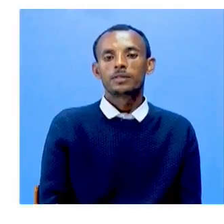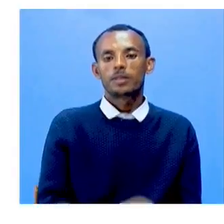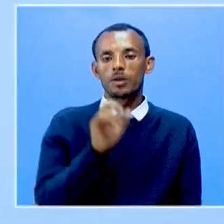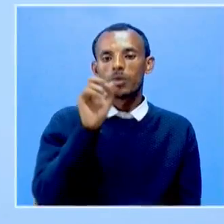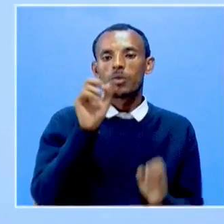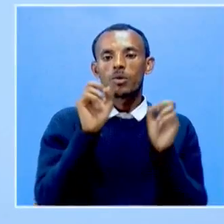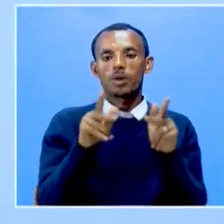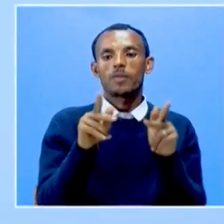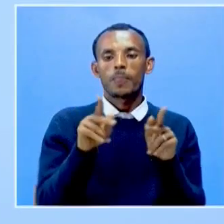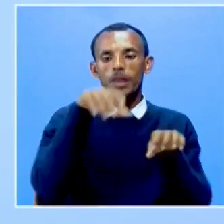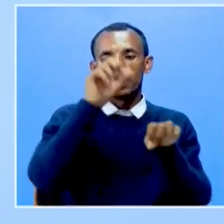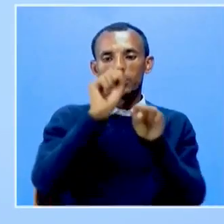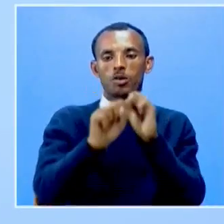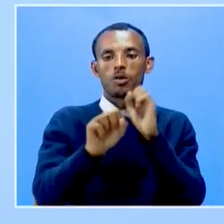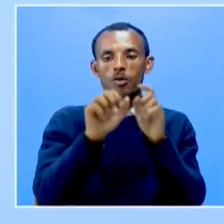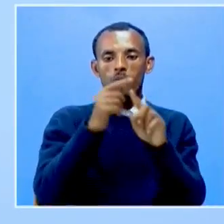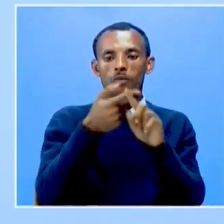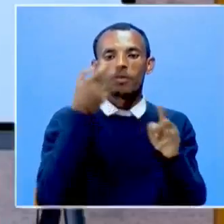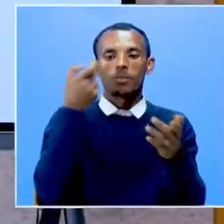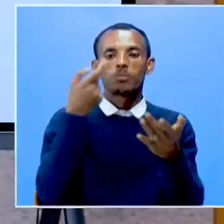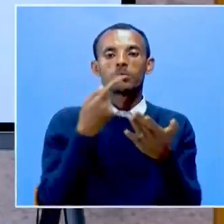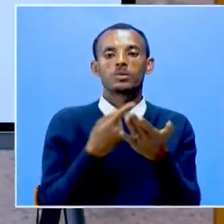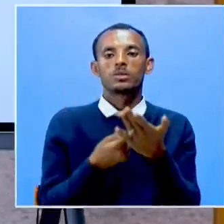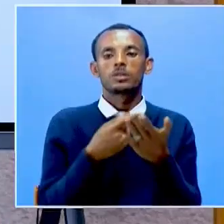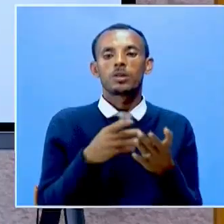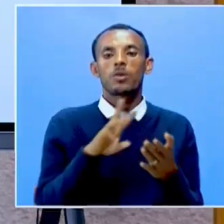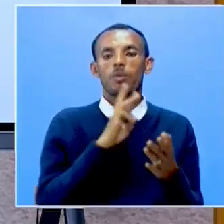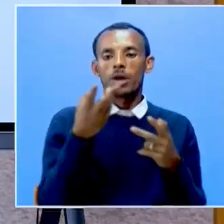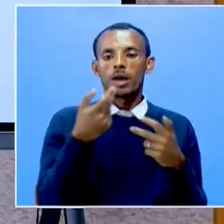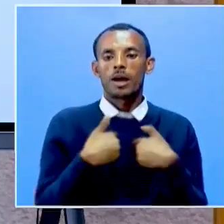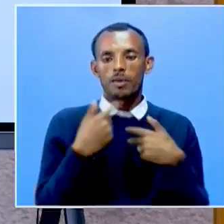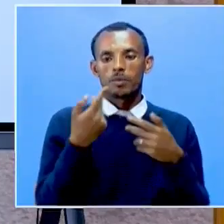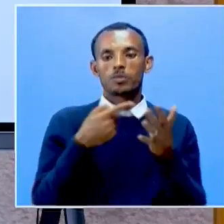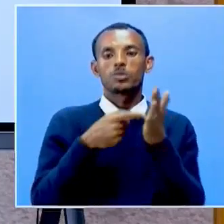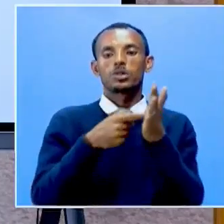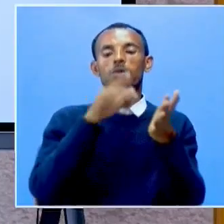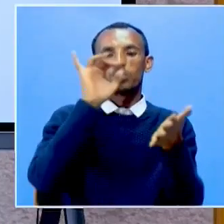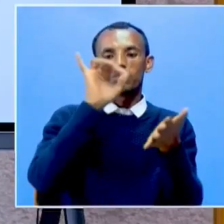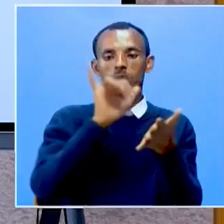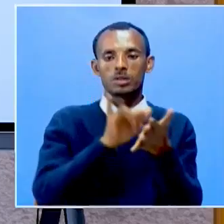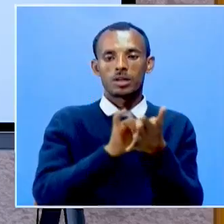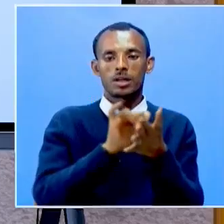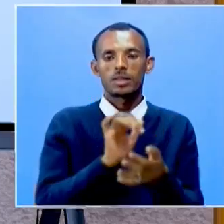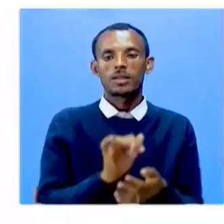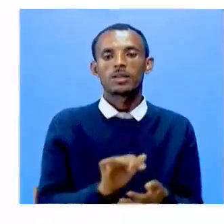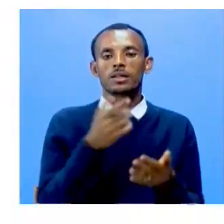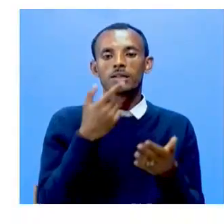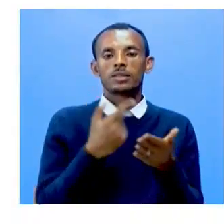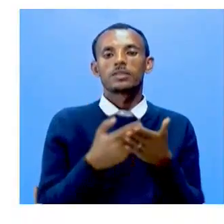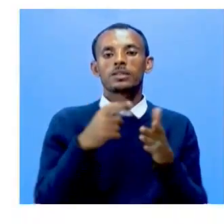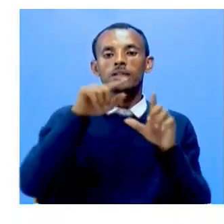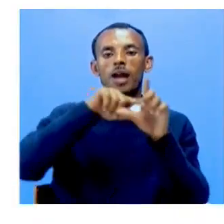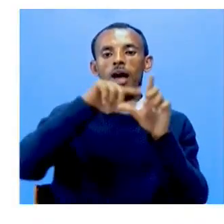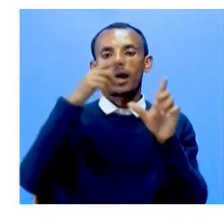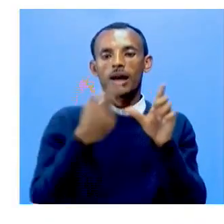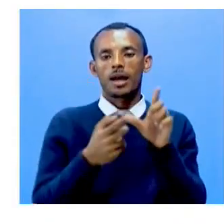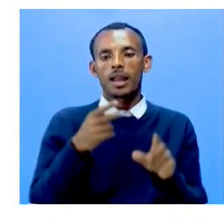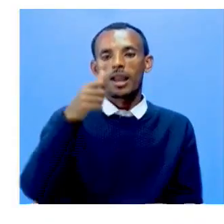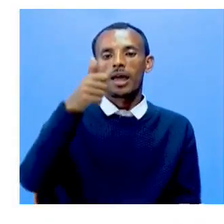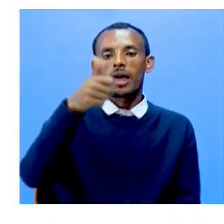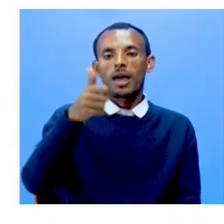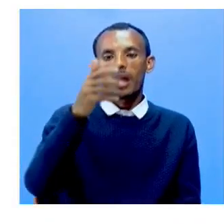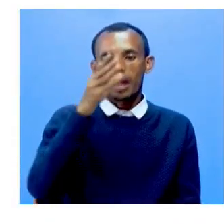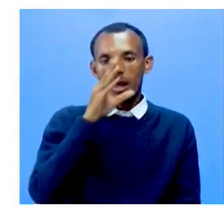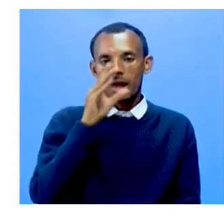Okay, so from this, we have to show that this angle and